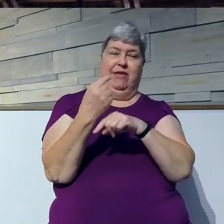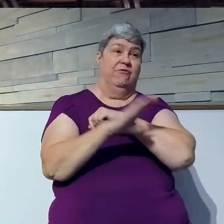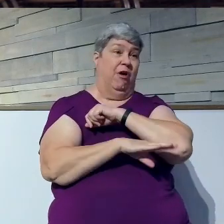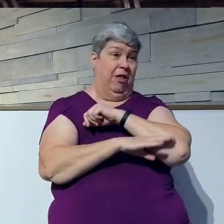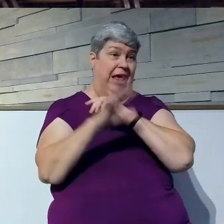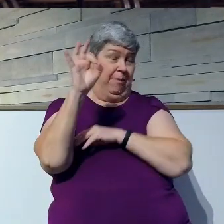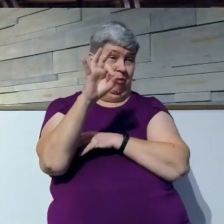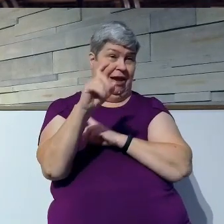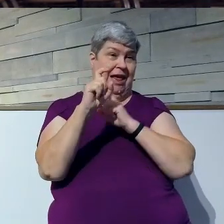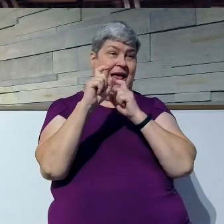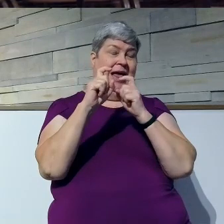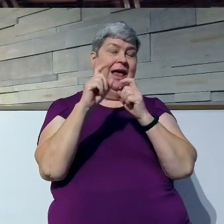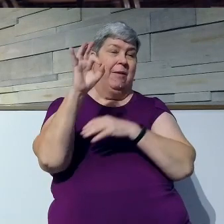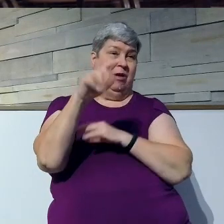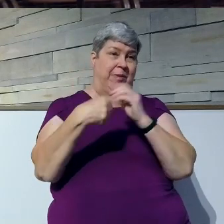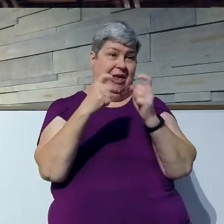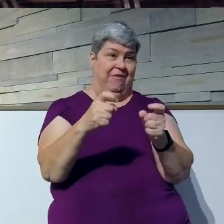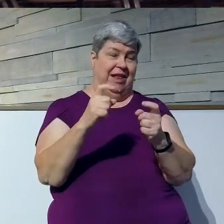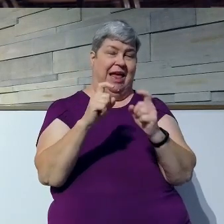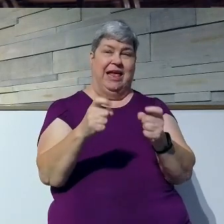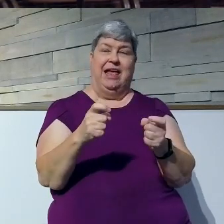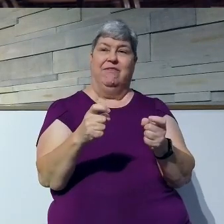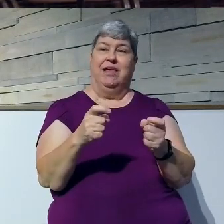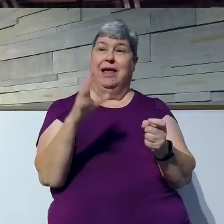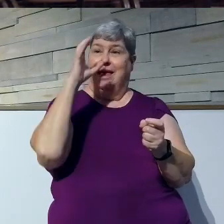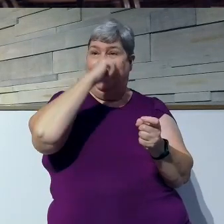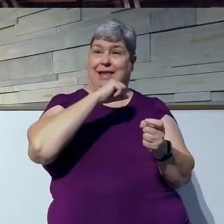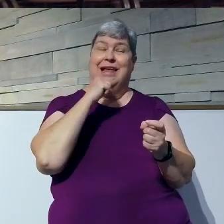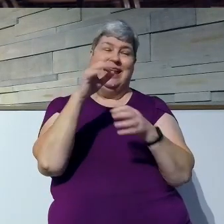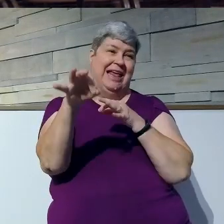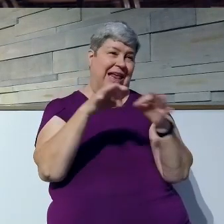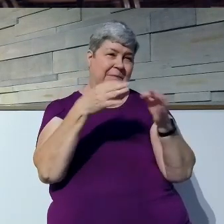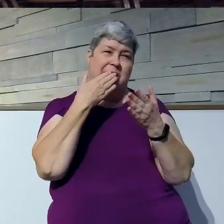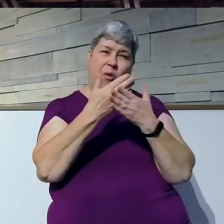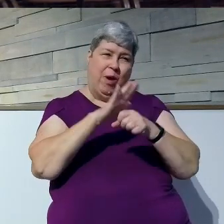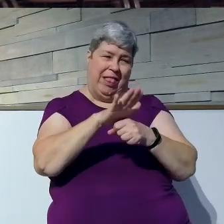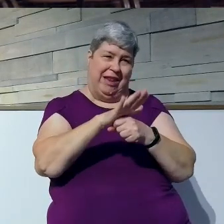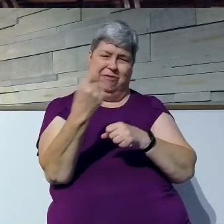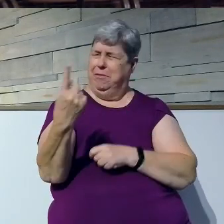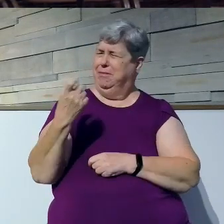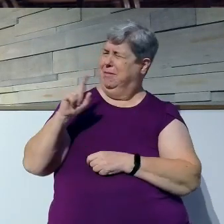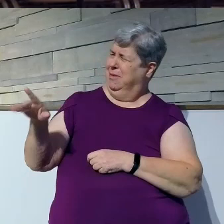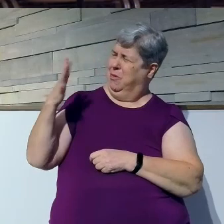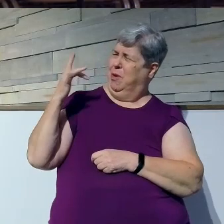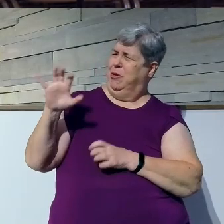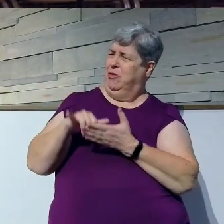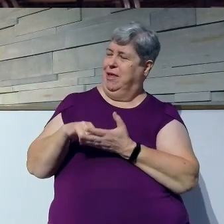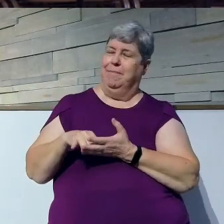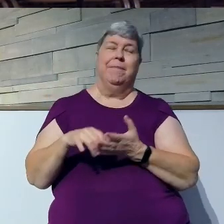about this, and I preached on giving and I gave a gift, and evidently I didn't explain well enough. Somebody asked me about why I do